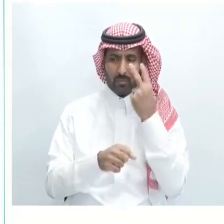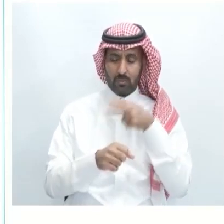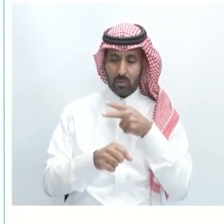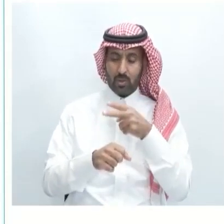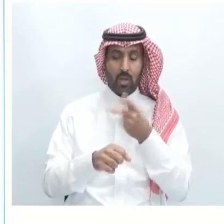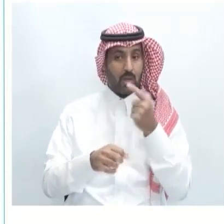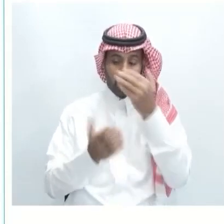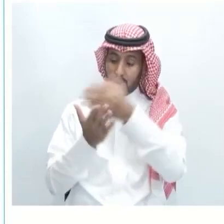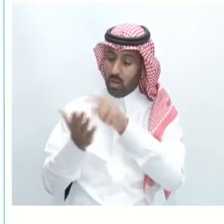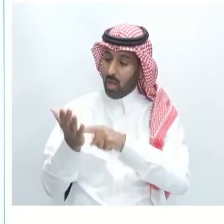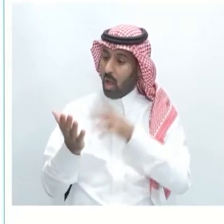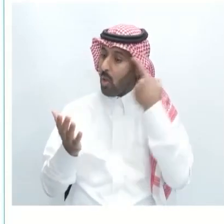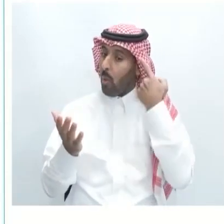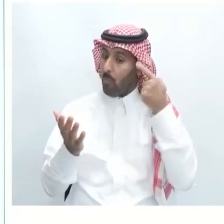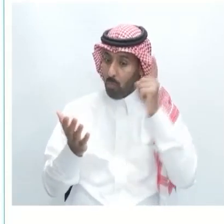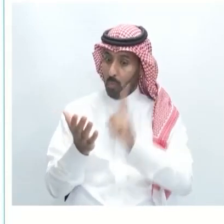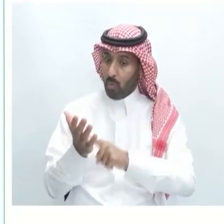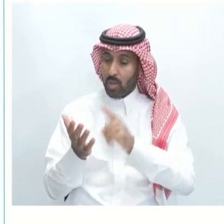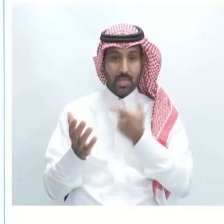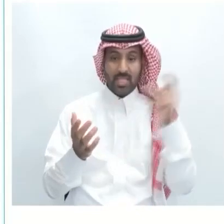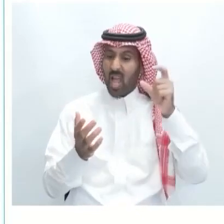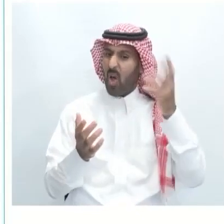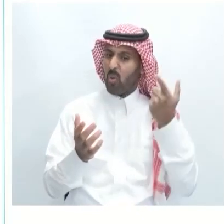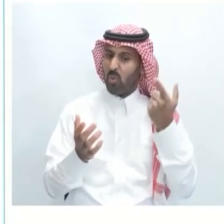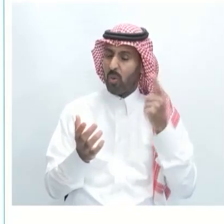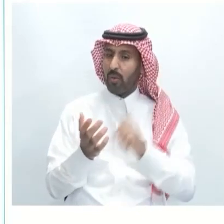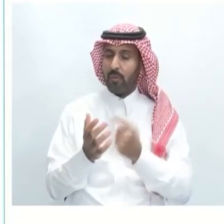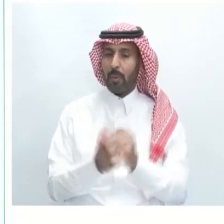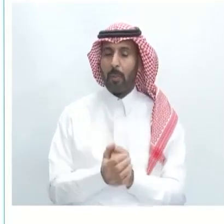your calendar and make sure that it isn't April 1st.